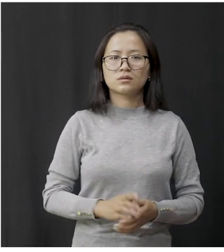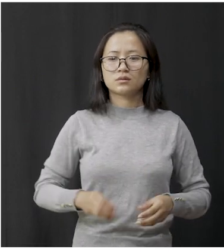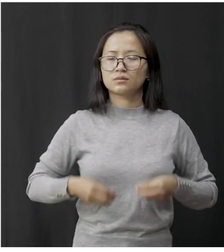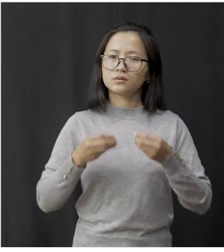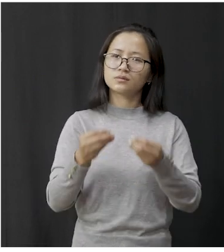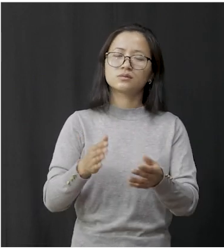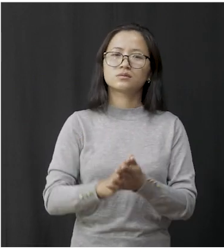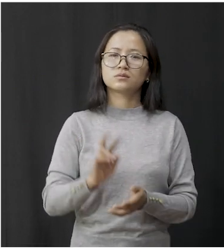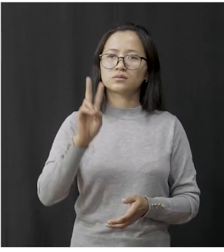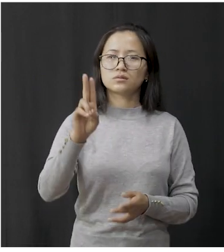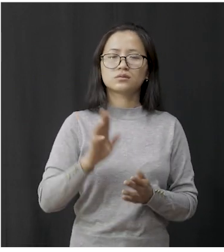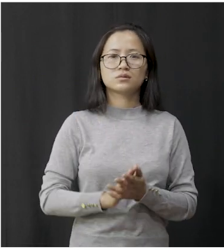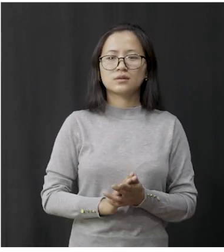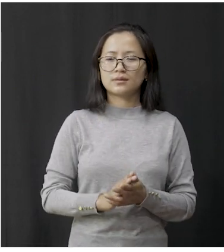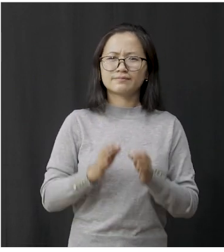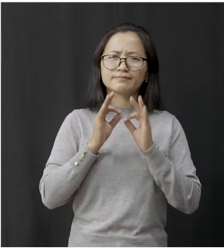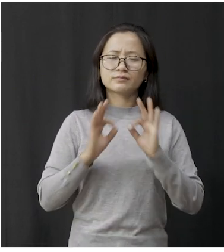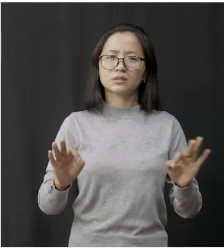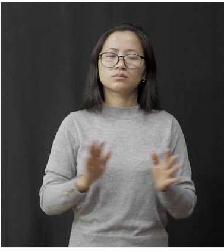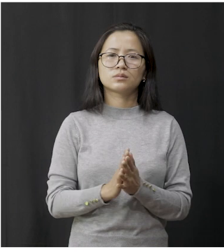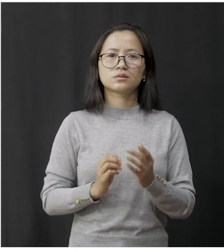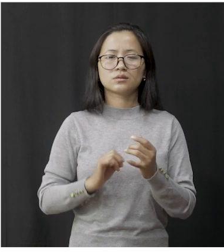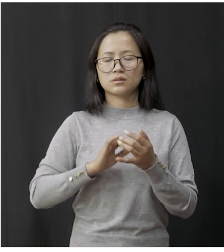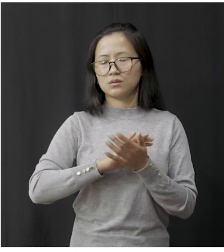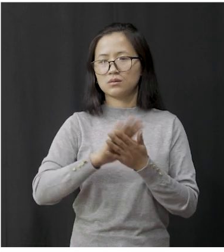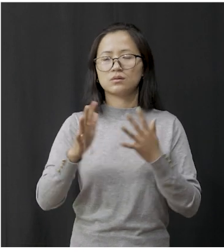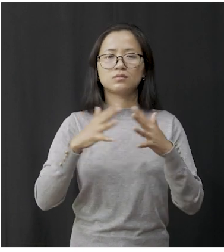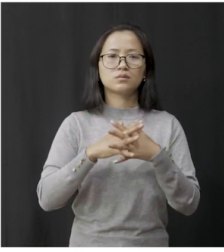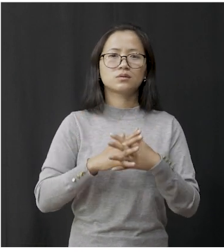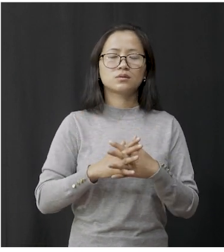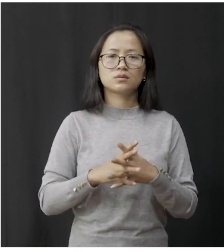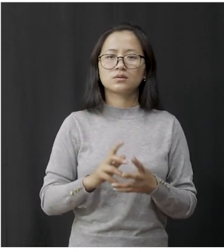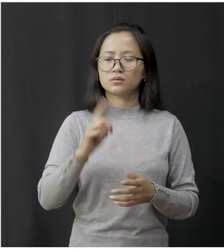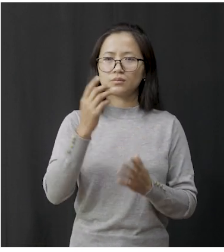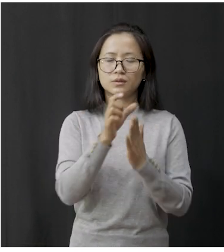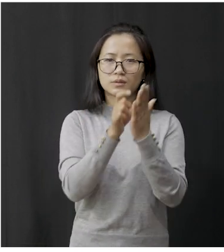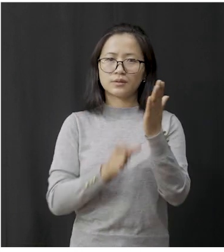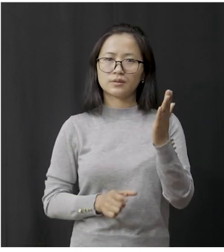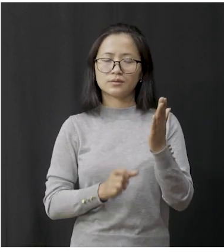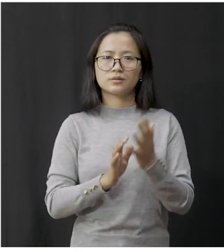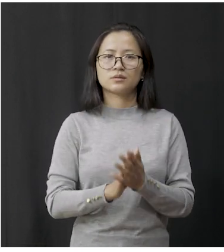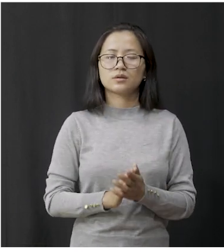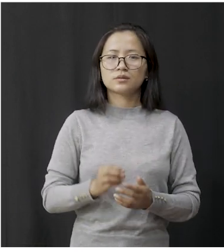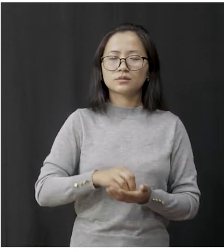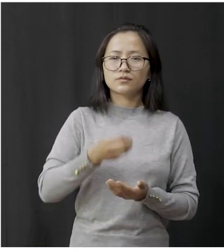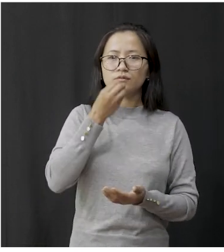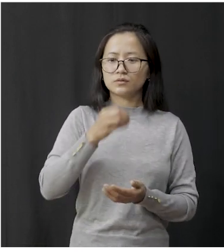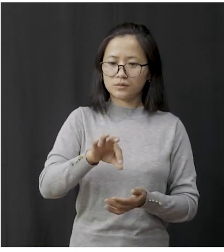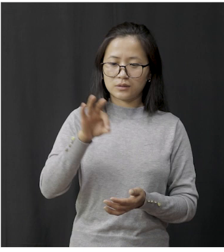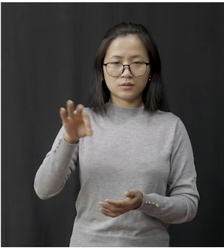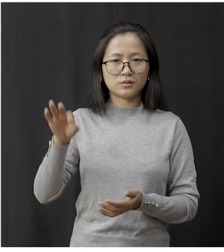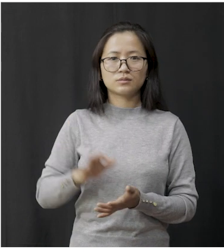leaving you with two simple homework. So the first homework is you should make a list of all the food items which